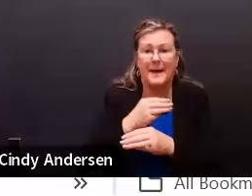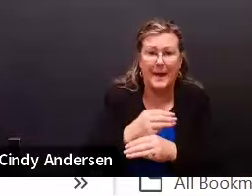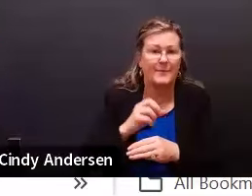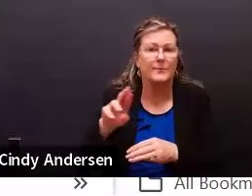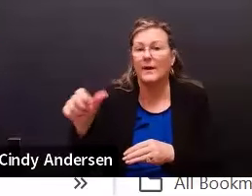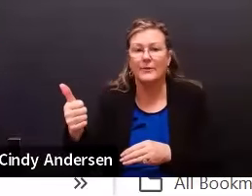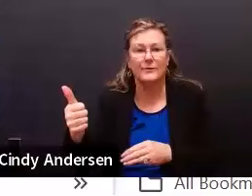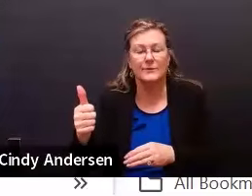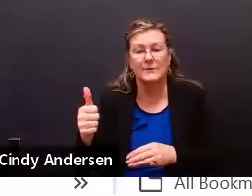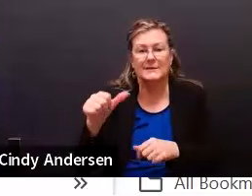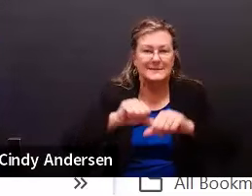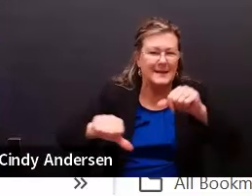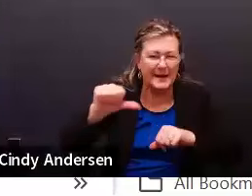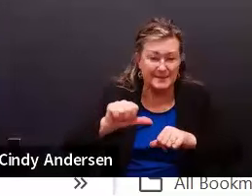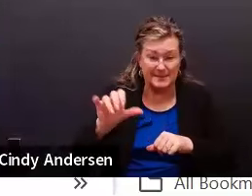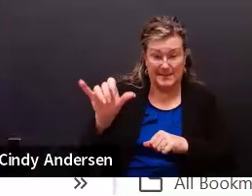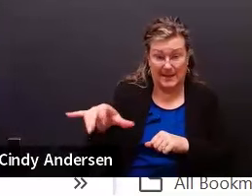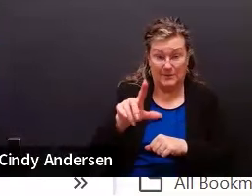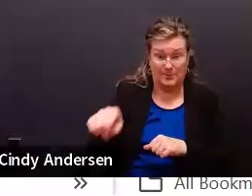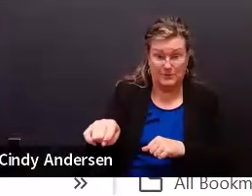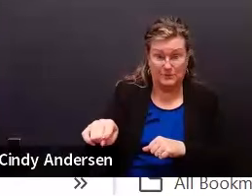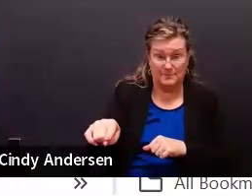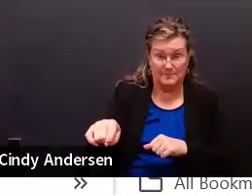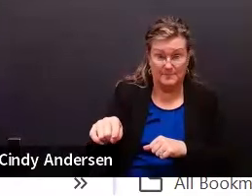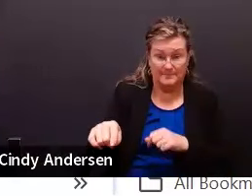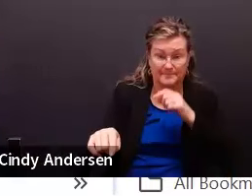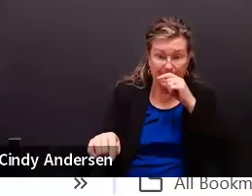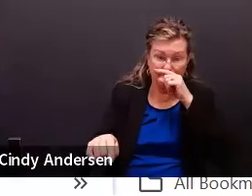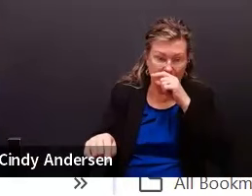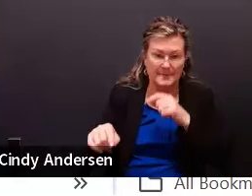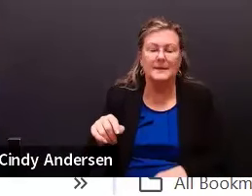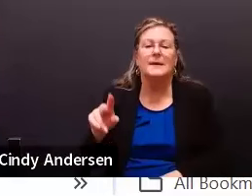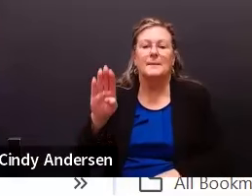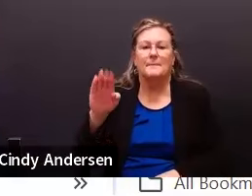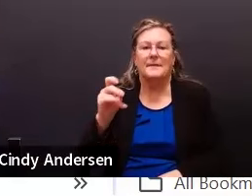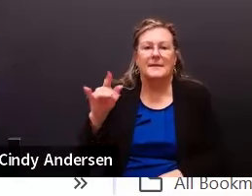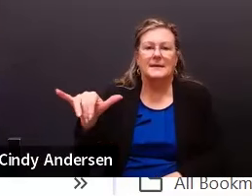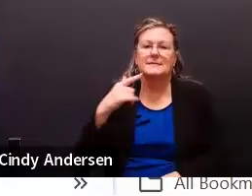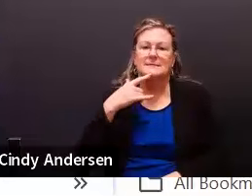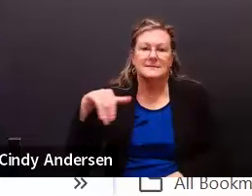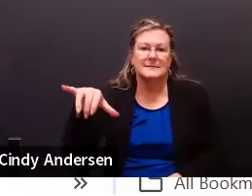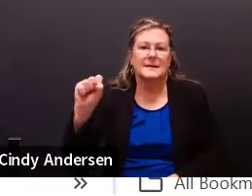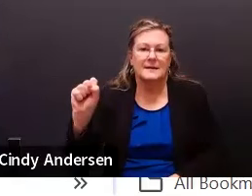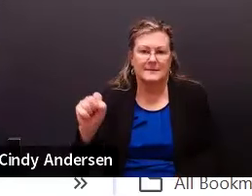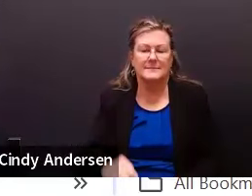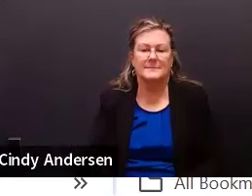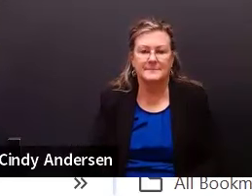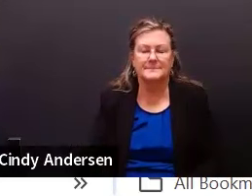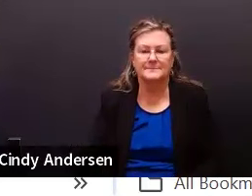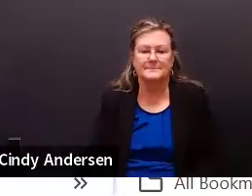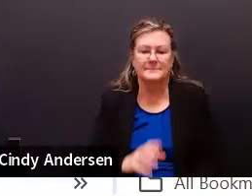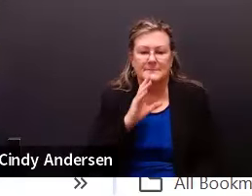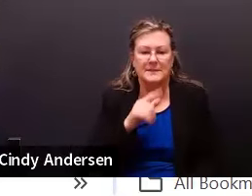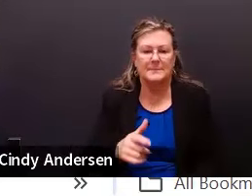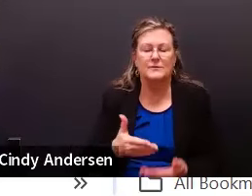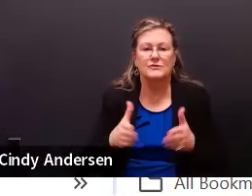or other like science. Is that what we're asking? Bethany says yes. So we're talking gen